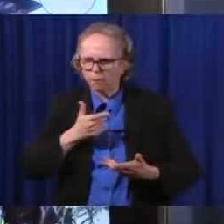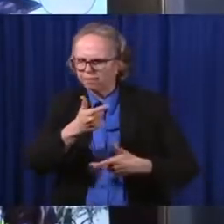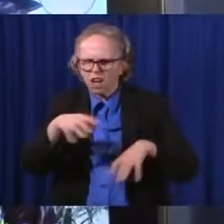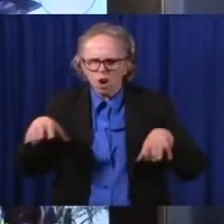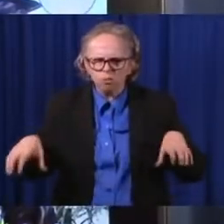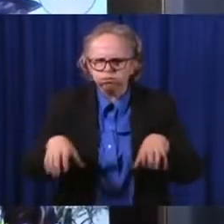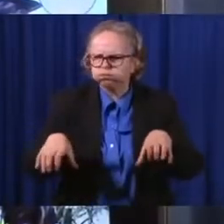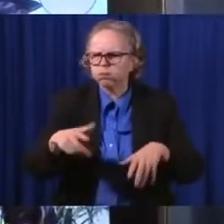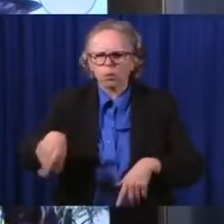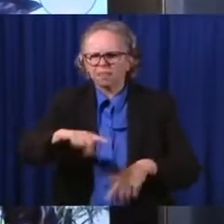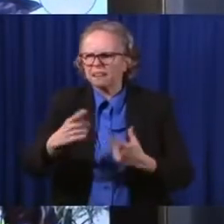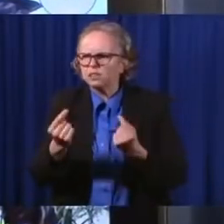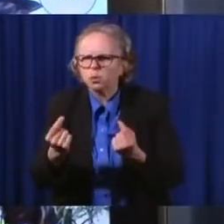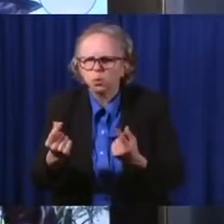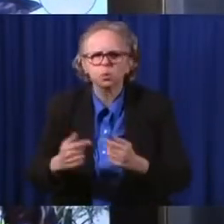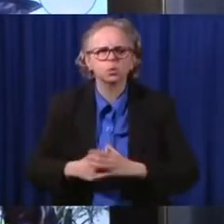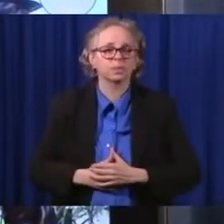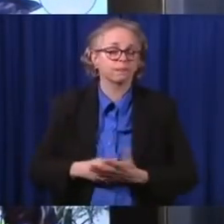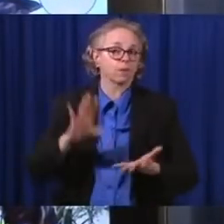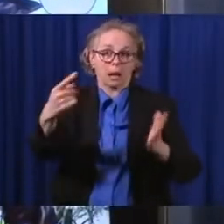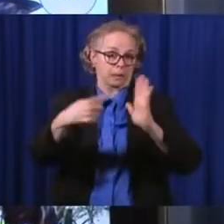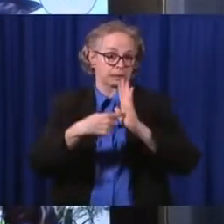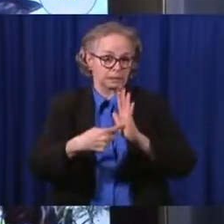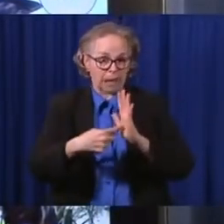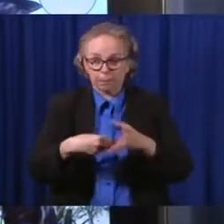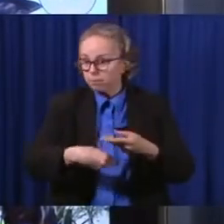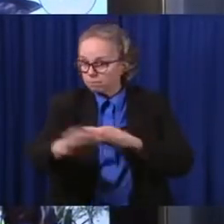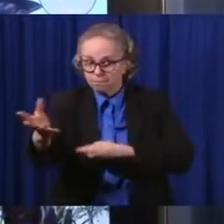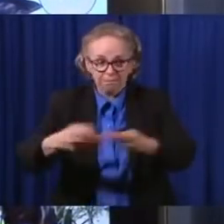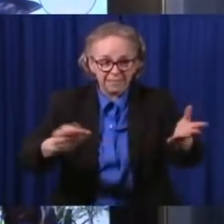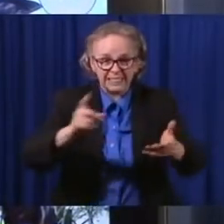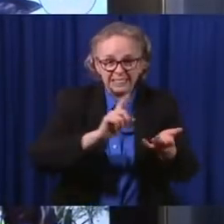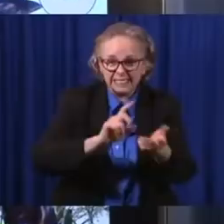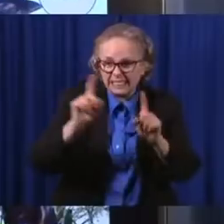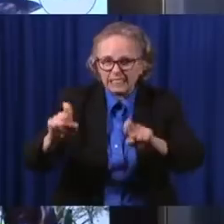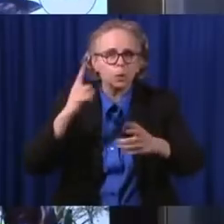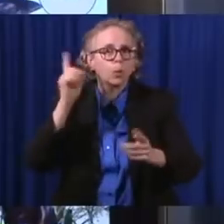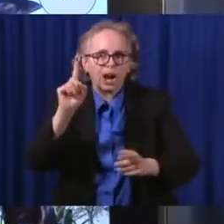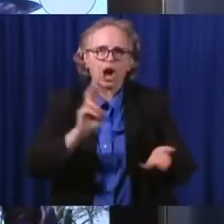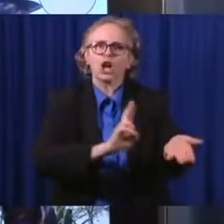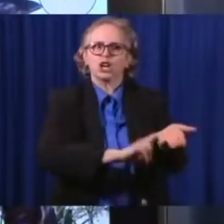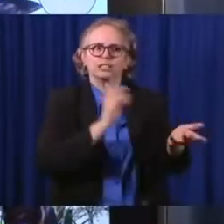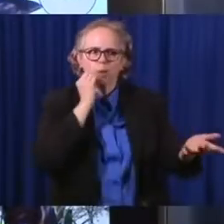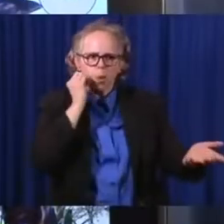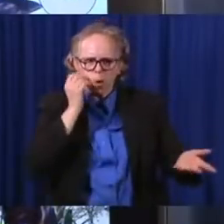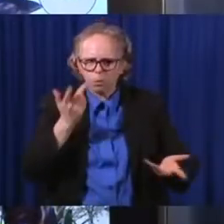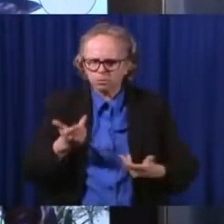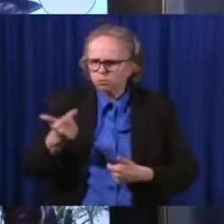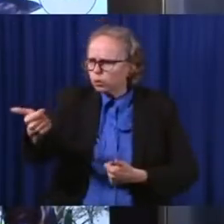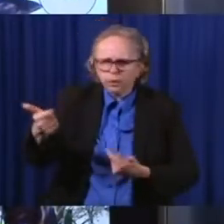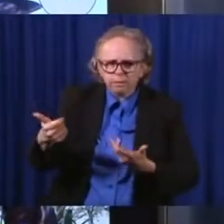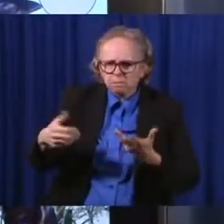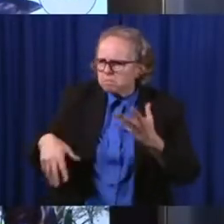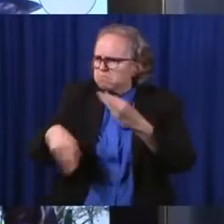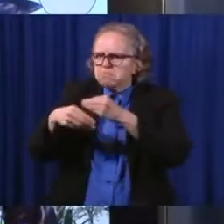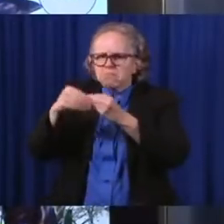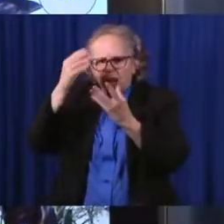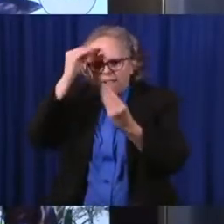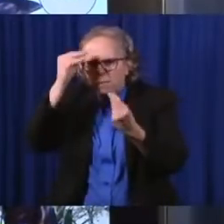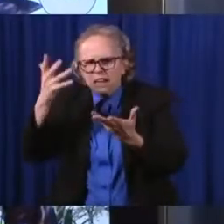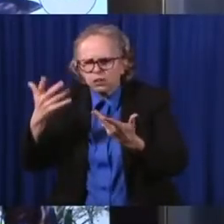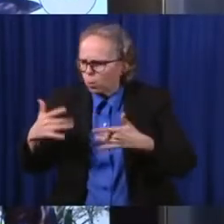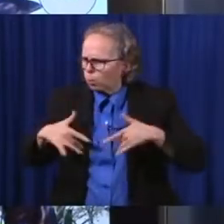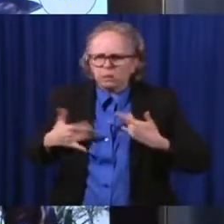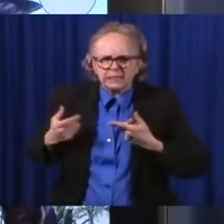to testing at nursing homes, and I'm just wondering if you could give us a kind of a brief description of how that is going so